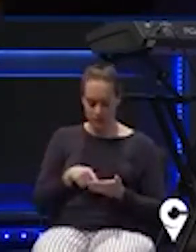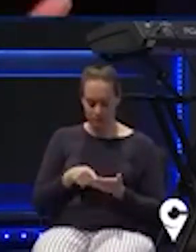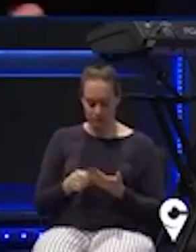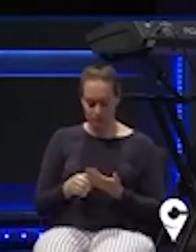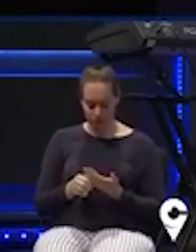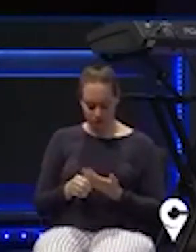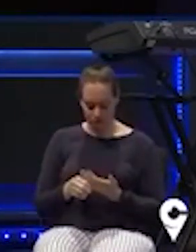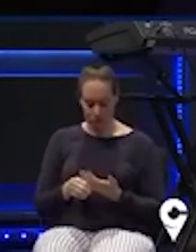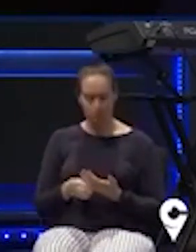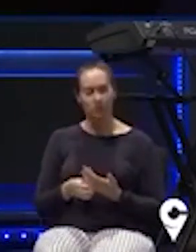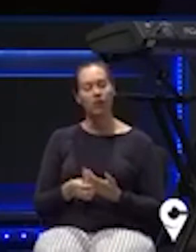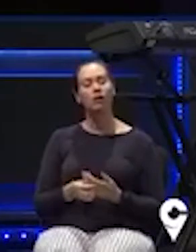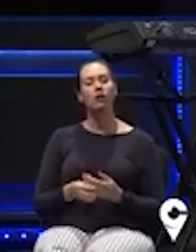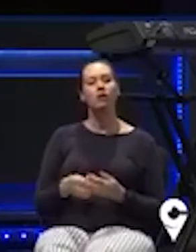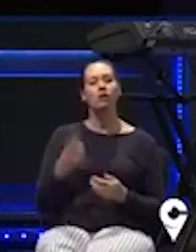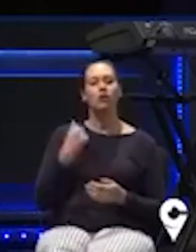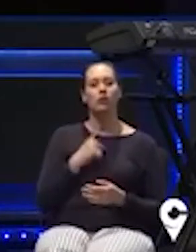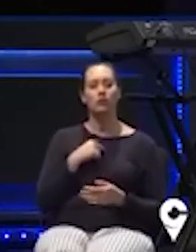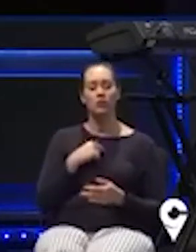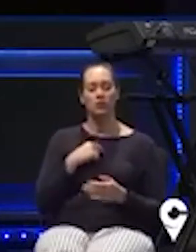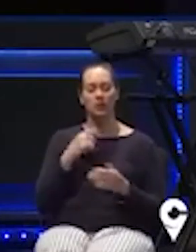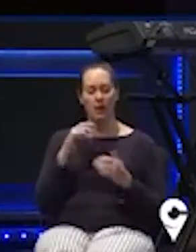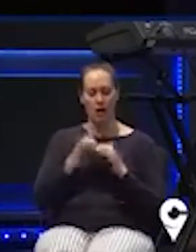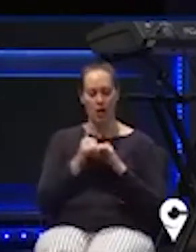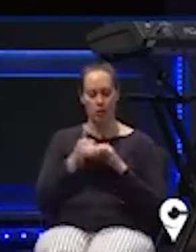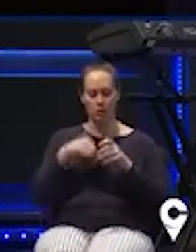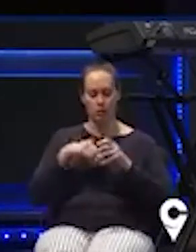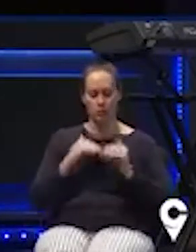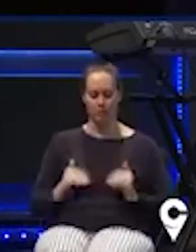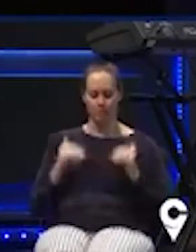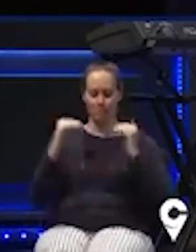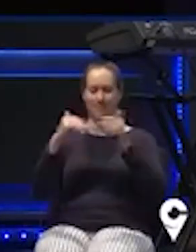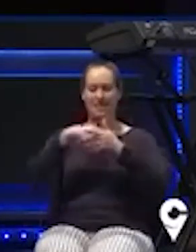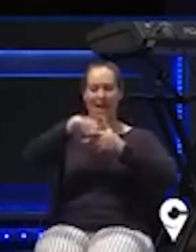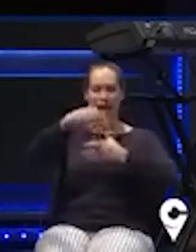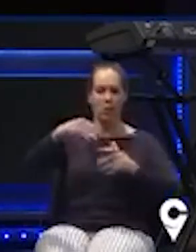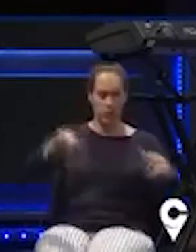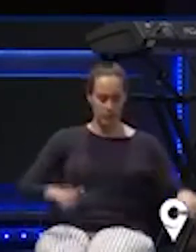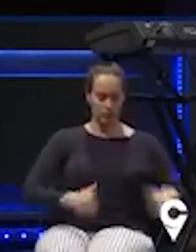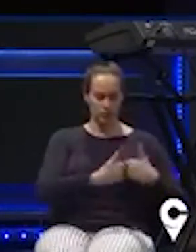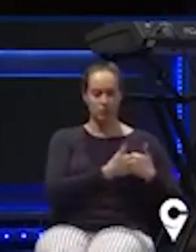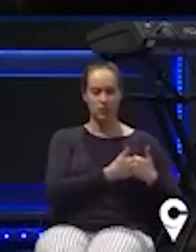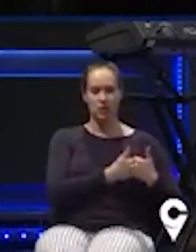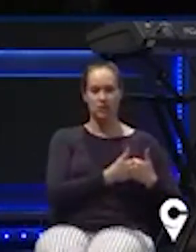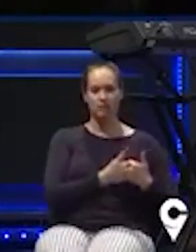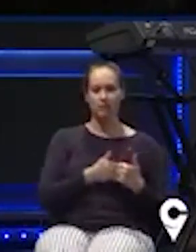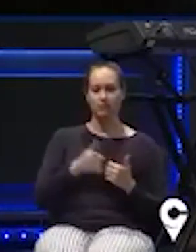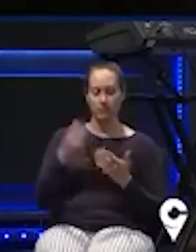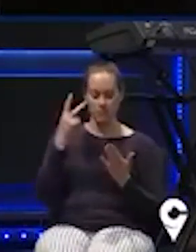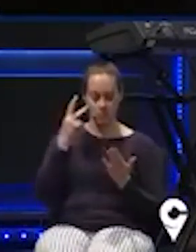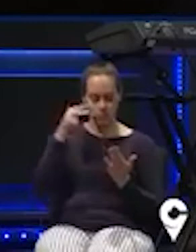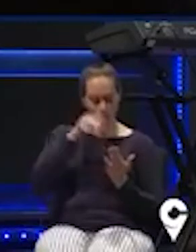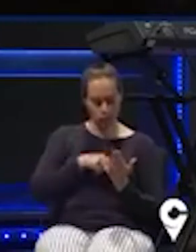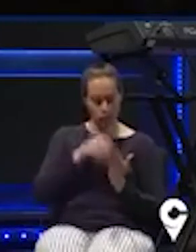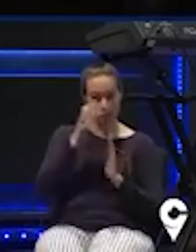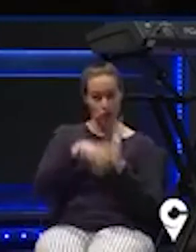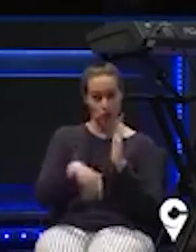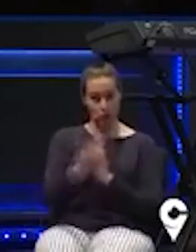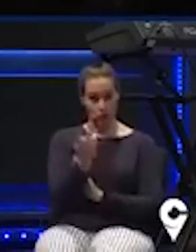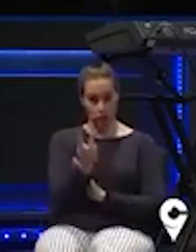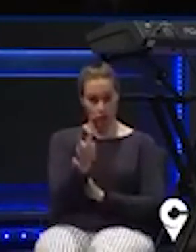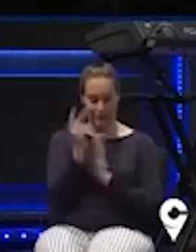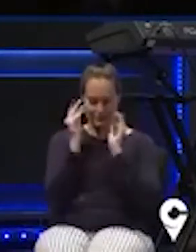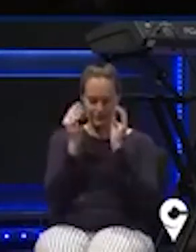of how to advance out of adversity, and in the middle of Philippians, we have this phenomenal chapter, chapter 2, which teaches